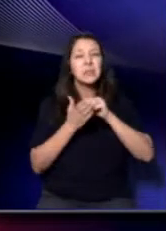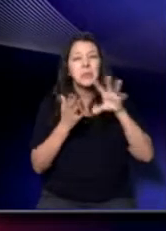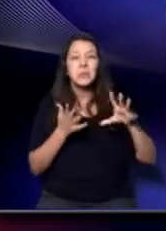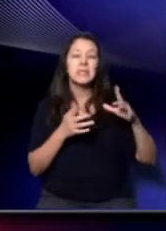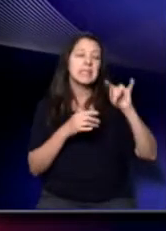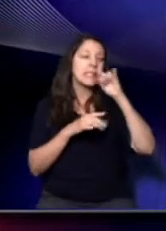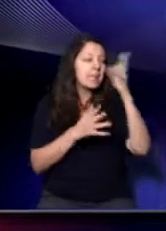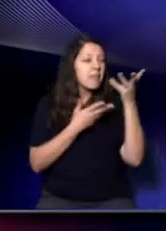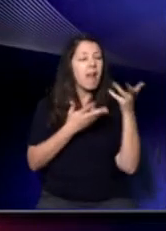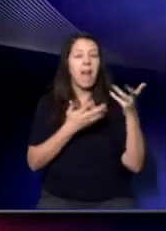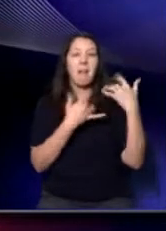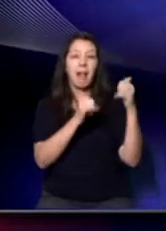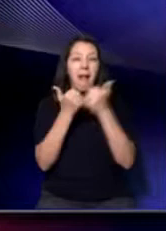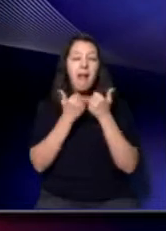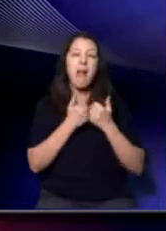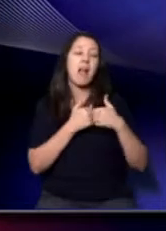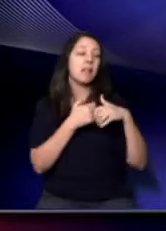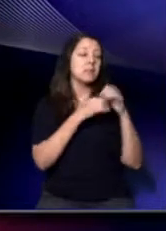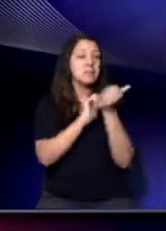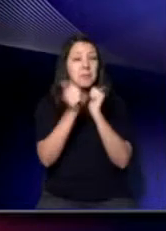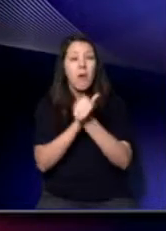doing sports with them, eating with them,